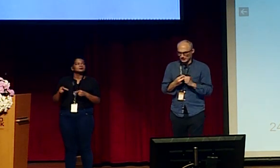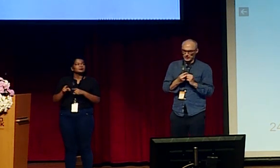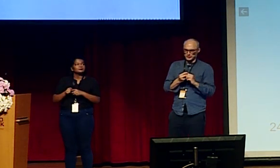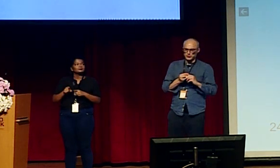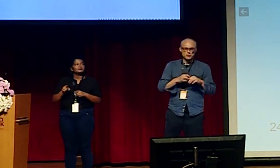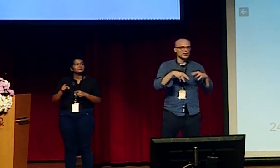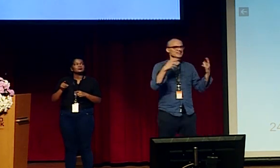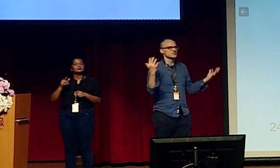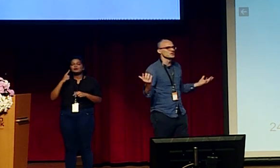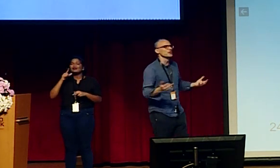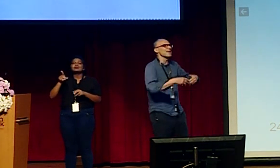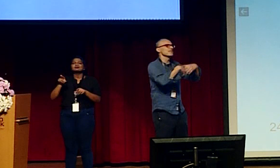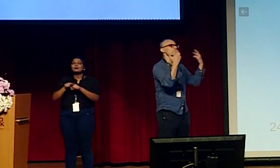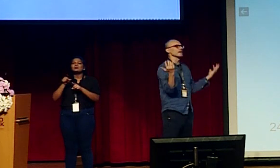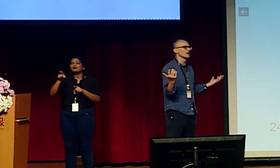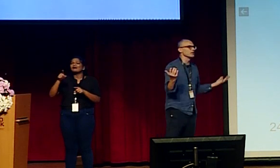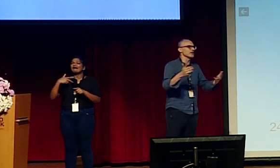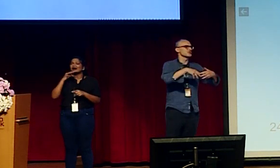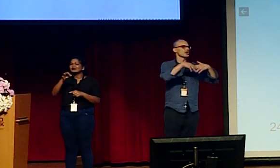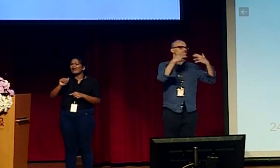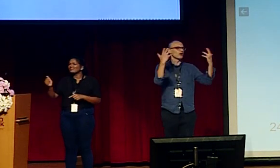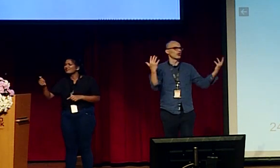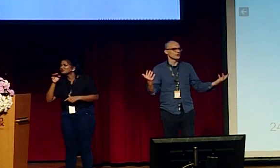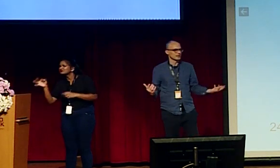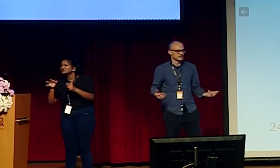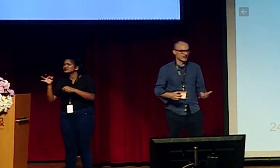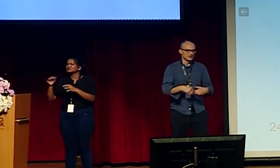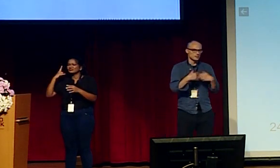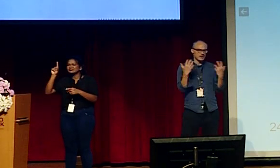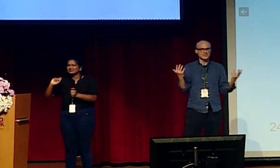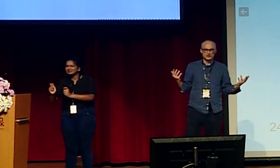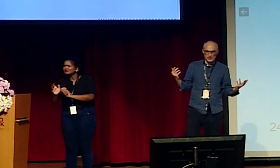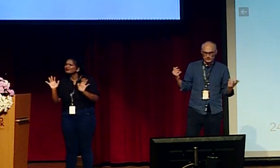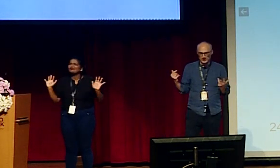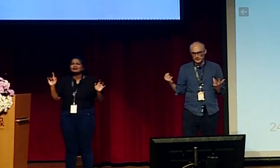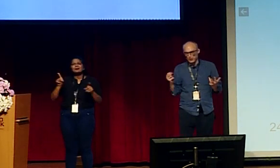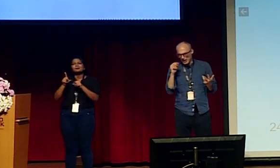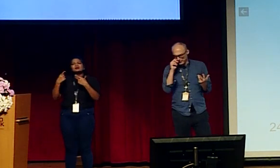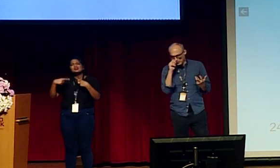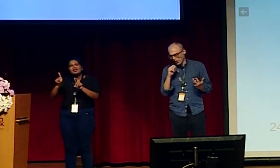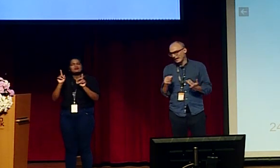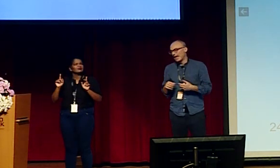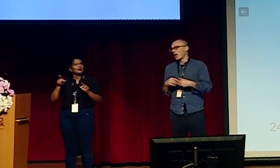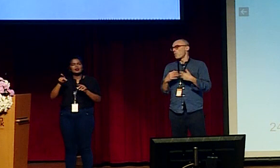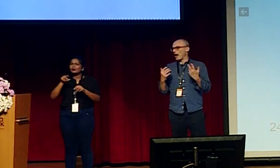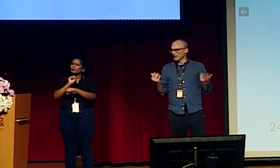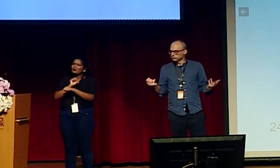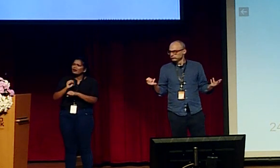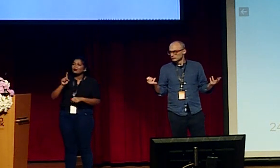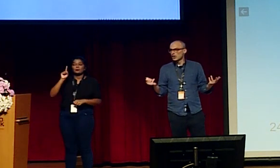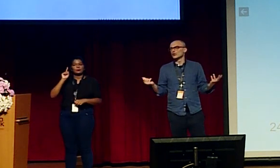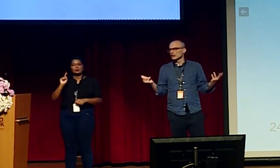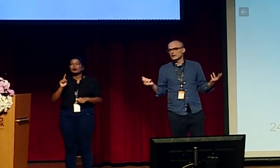but don't you want it so nobody has to change their authoring style, nobody has to change the way they work.